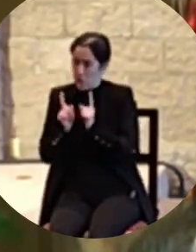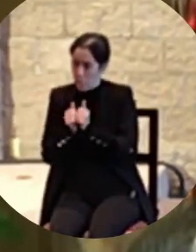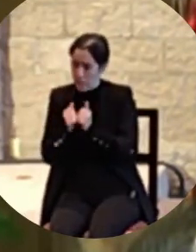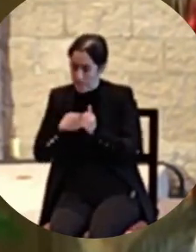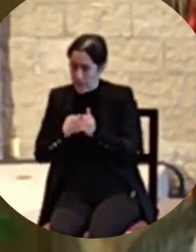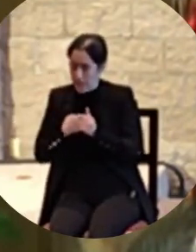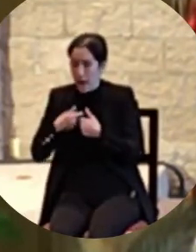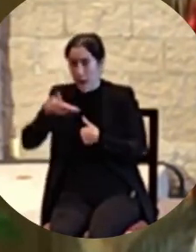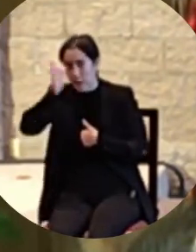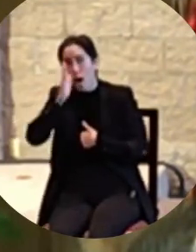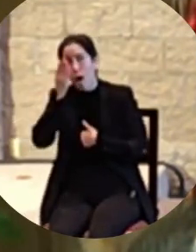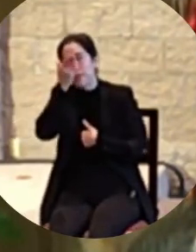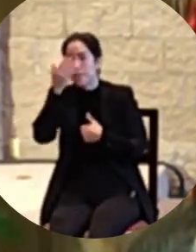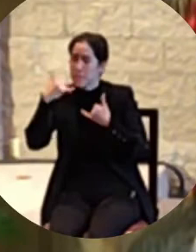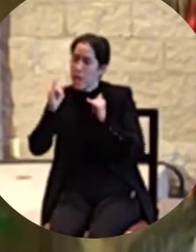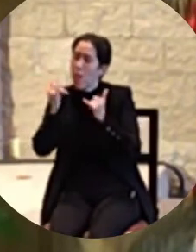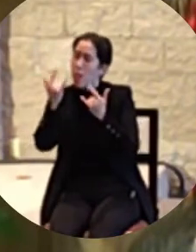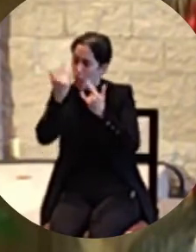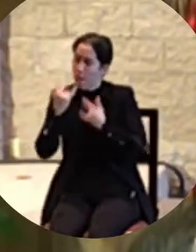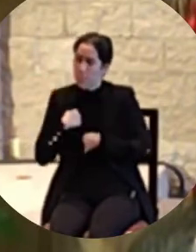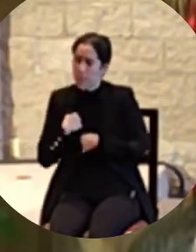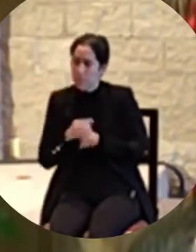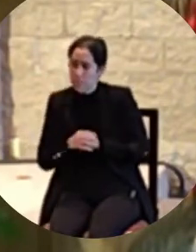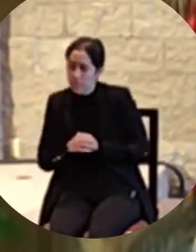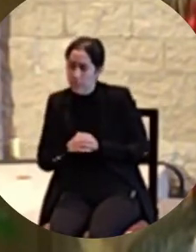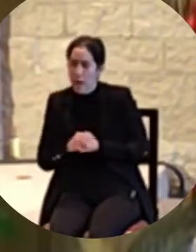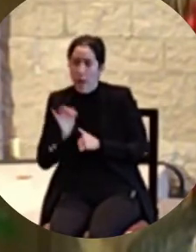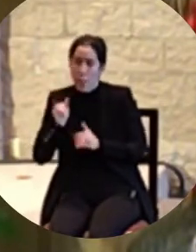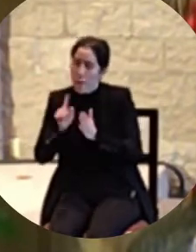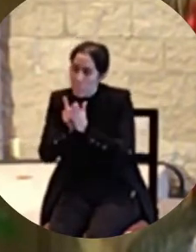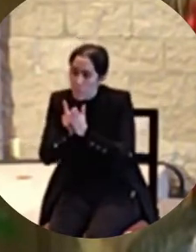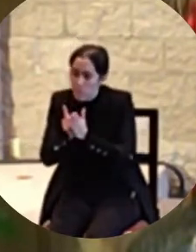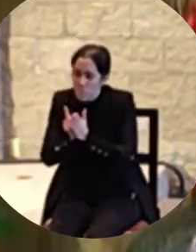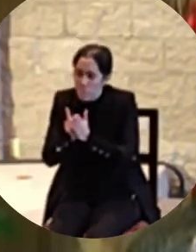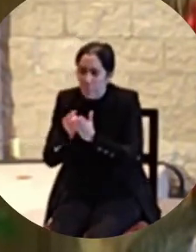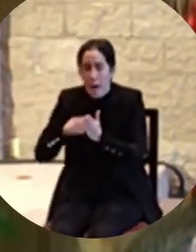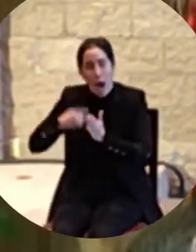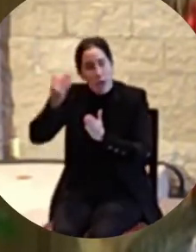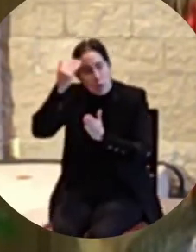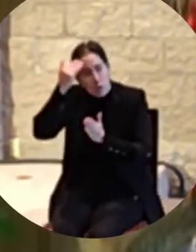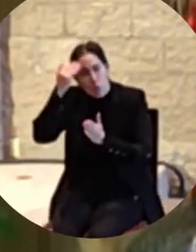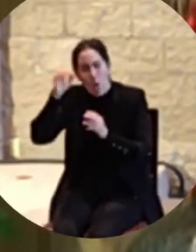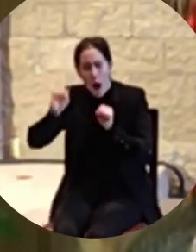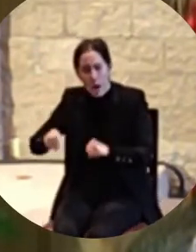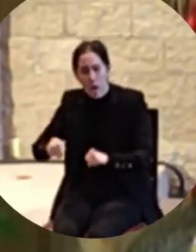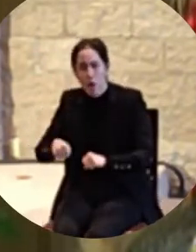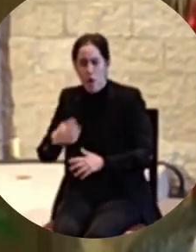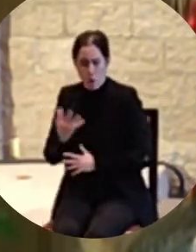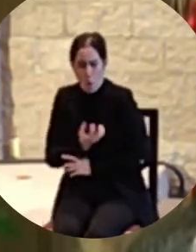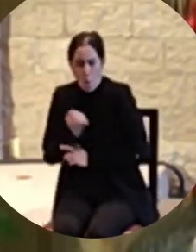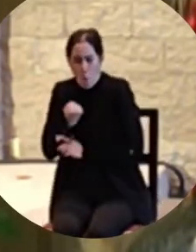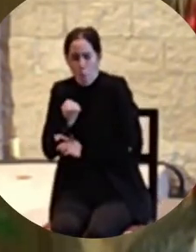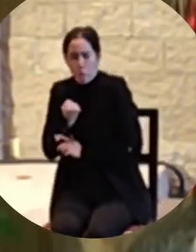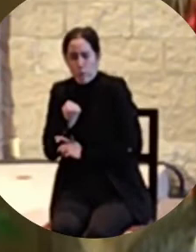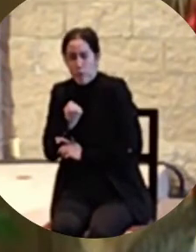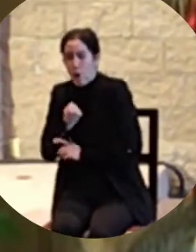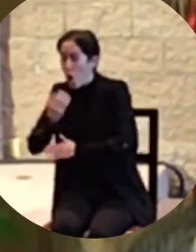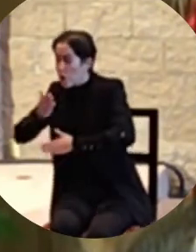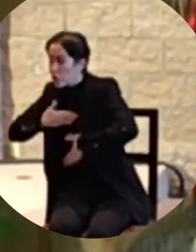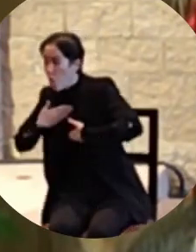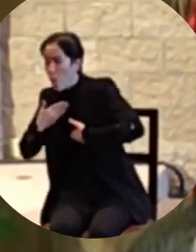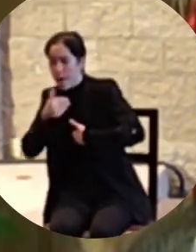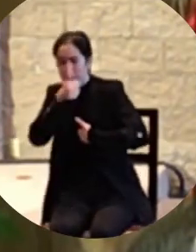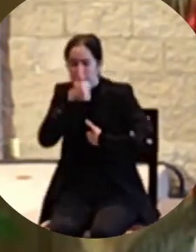loved. And it was in that point where I knew that I could hold joy and suffering at the same